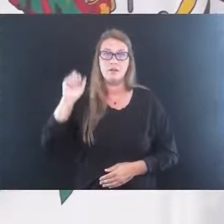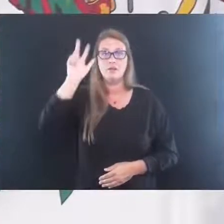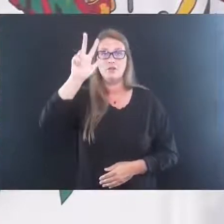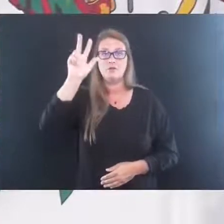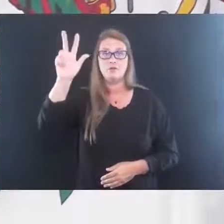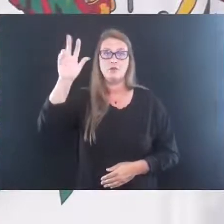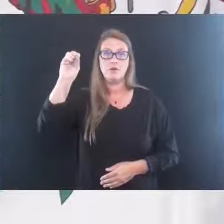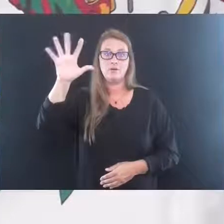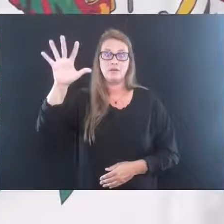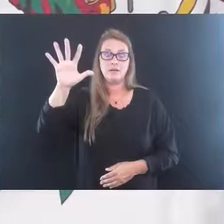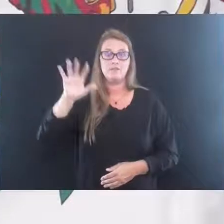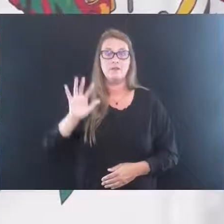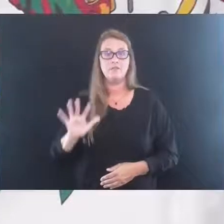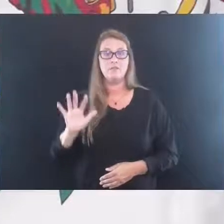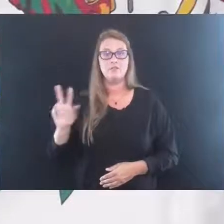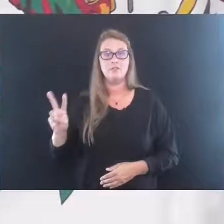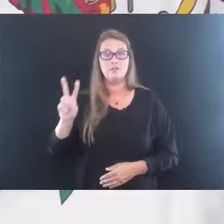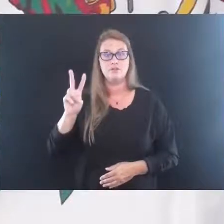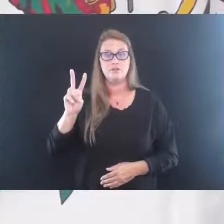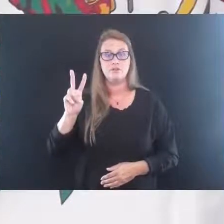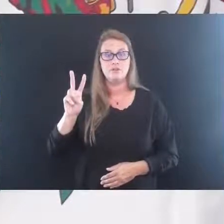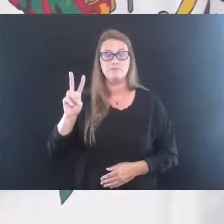3,305th death, a